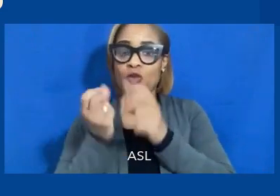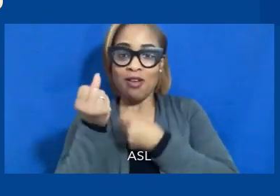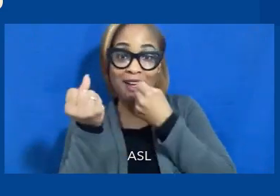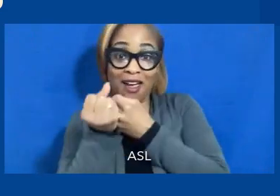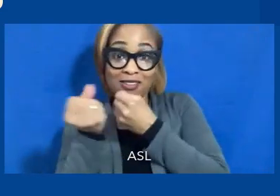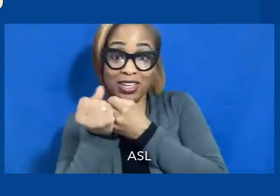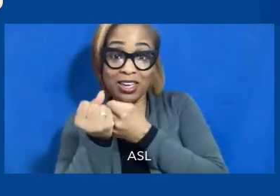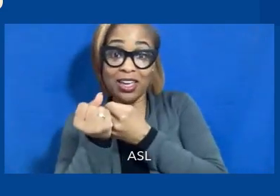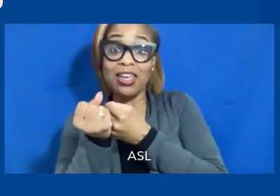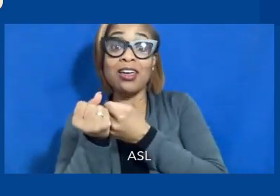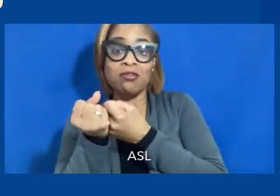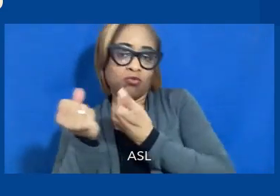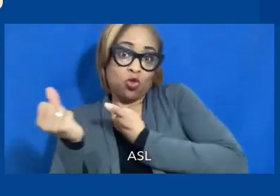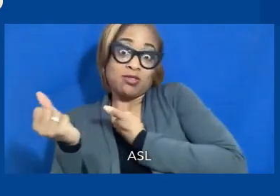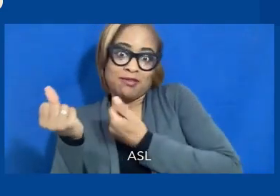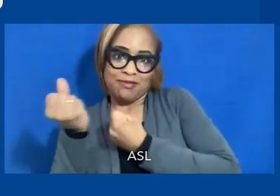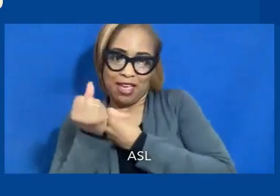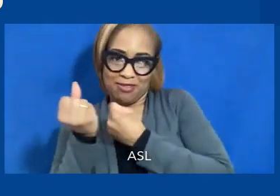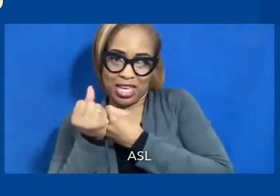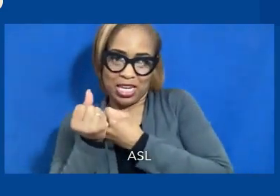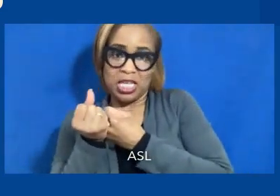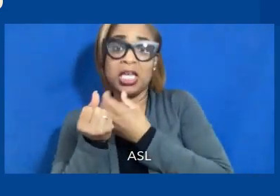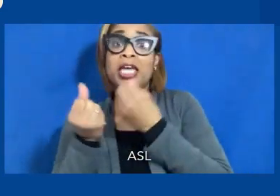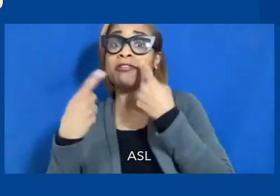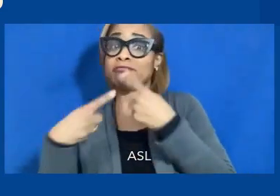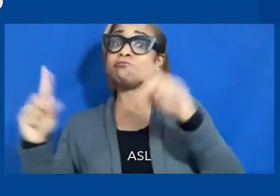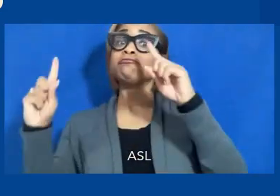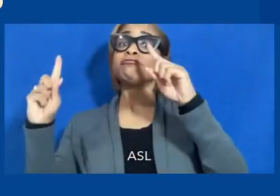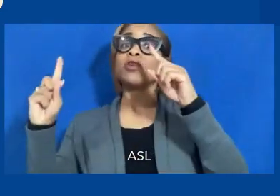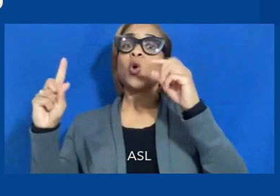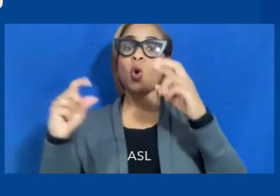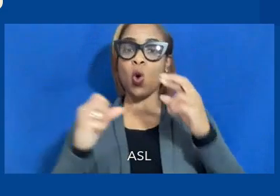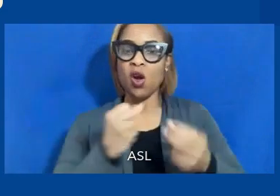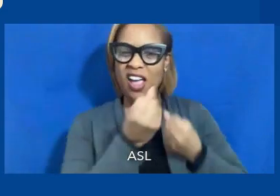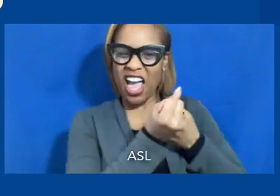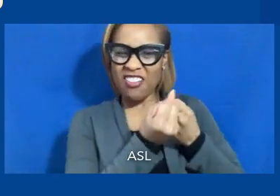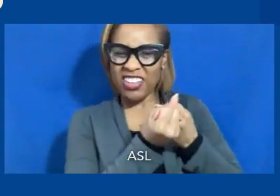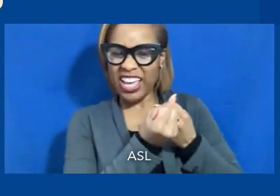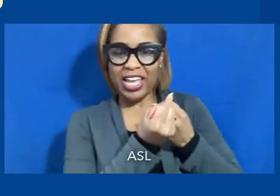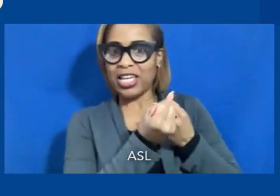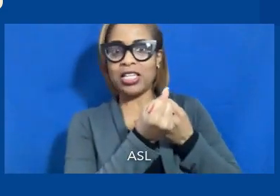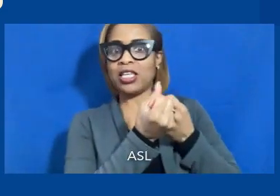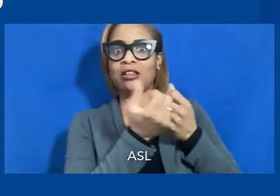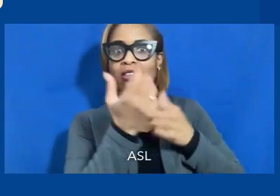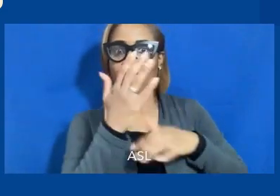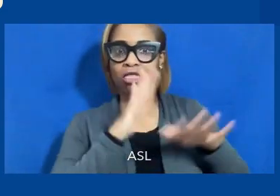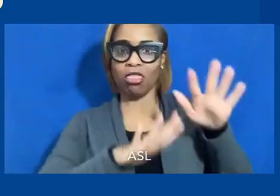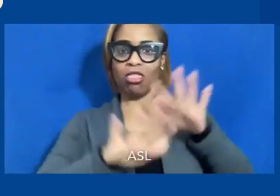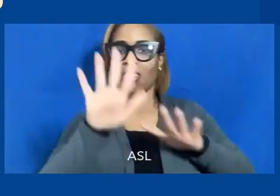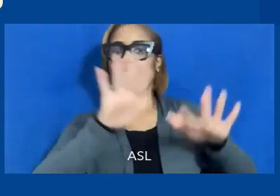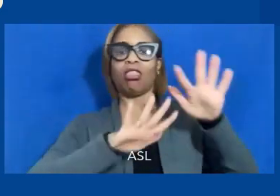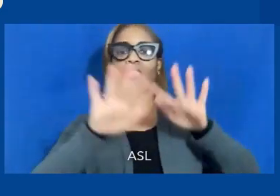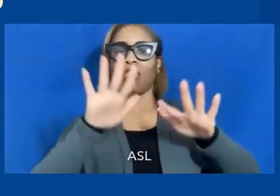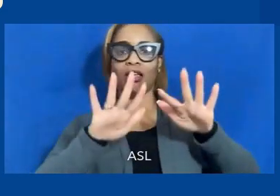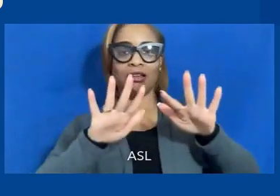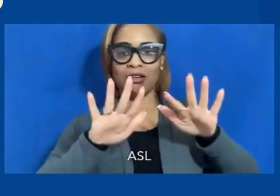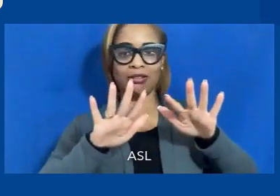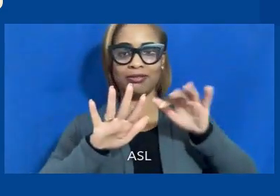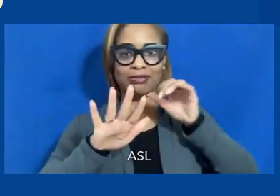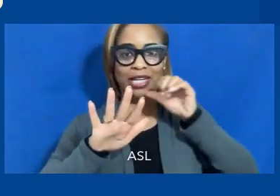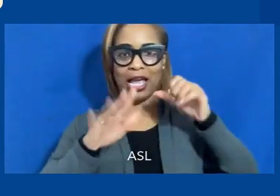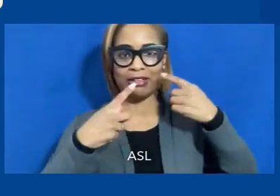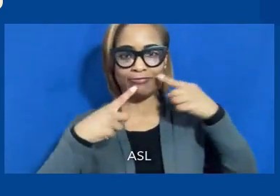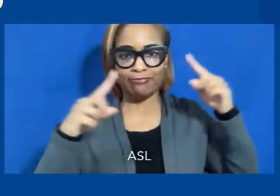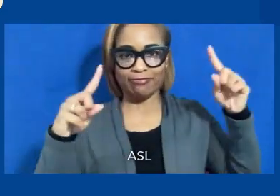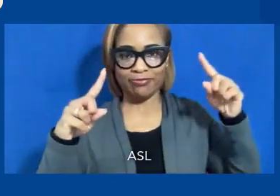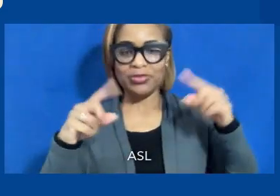yourself and succeeding or advocating and having a more difficult time. And I know you have a couple films